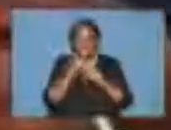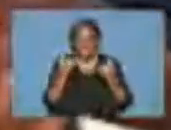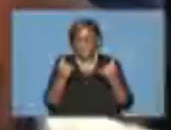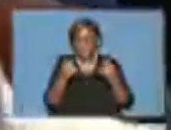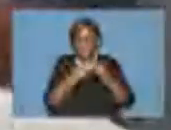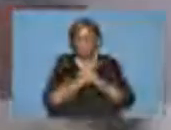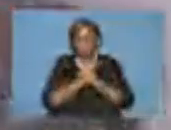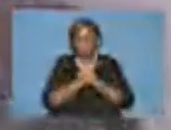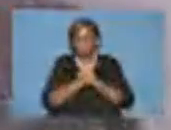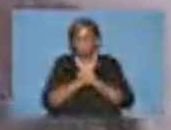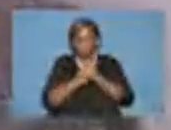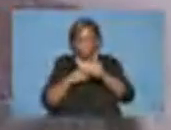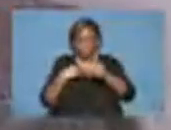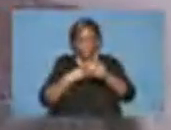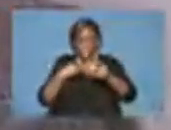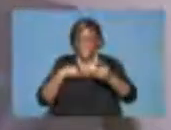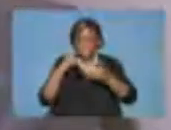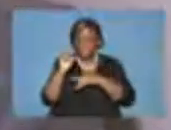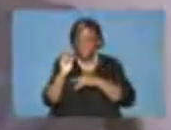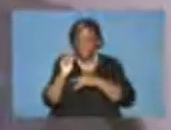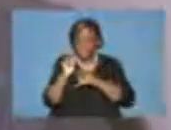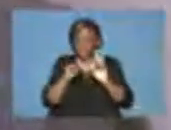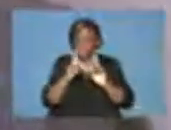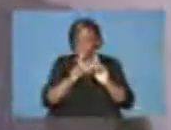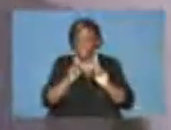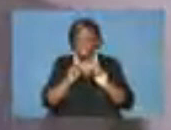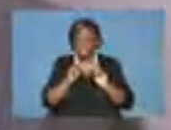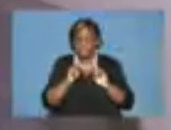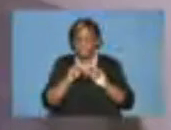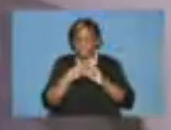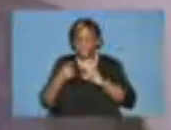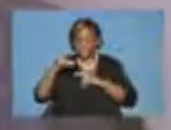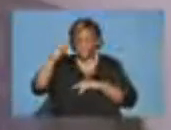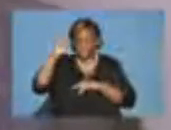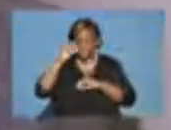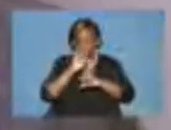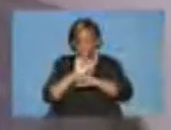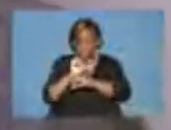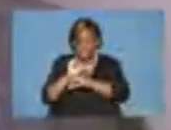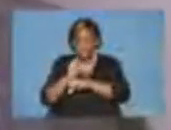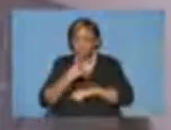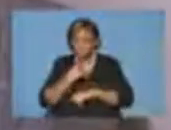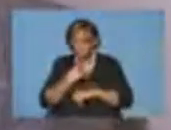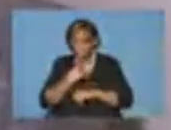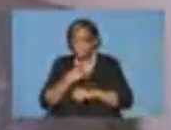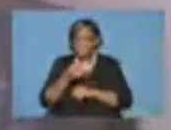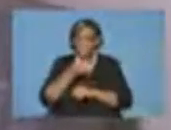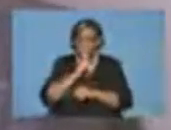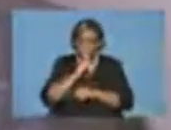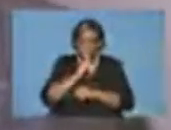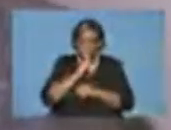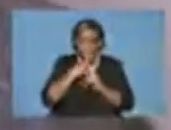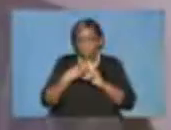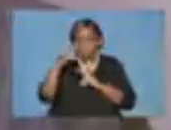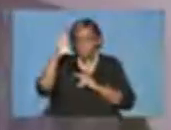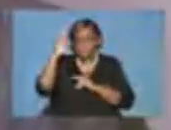We have 20 people participating. They are from the government sector, from the private sector, from education. So we have